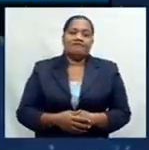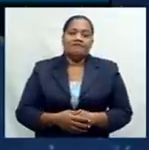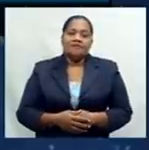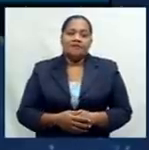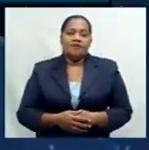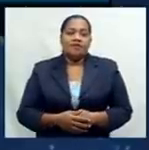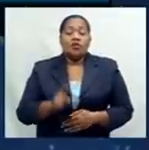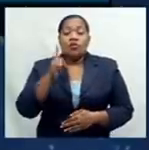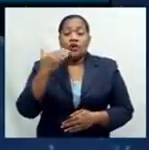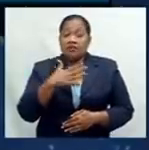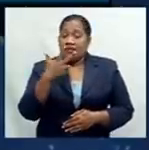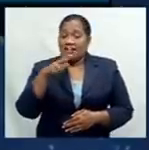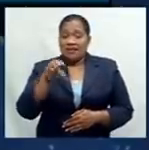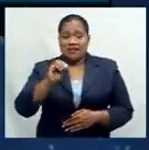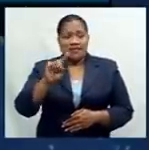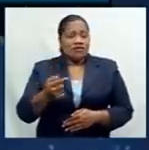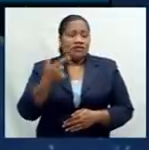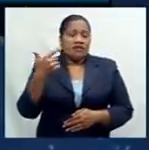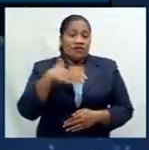vaccine.